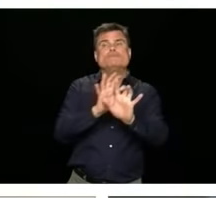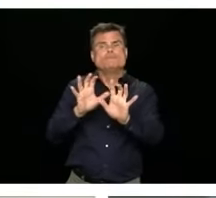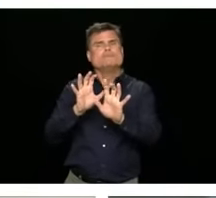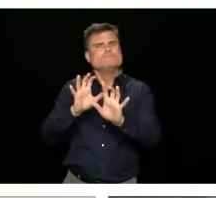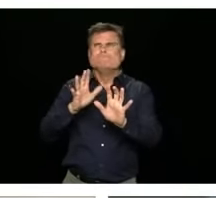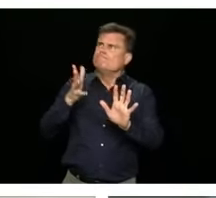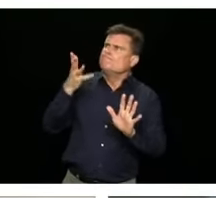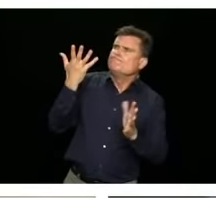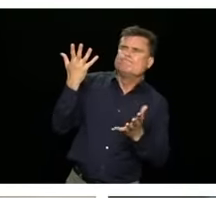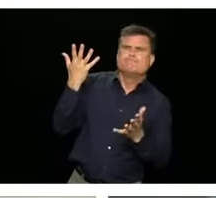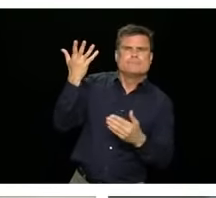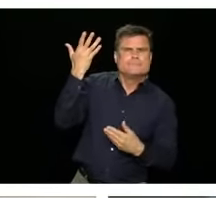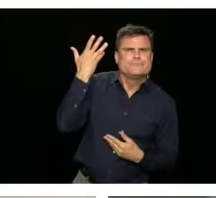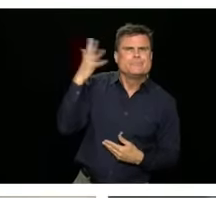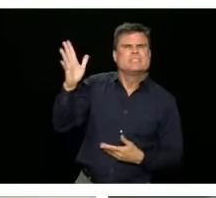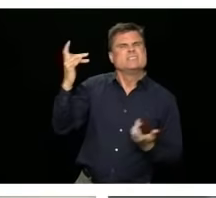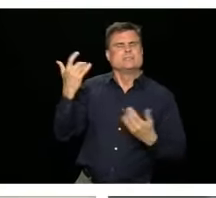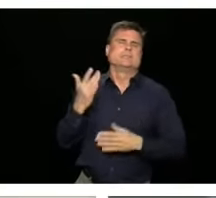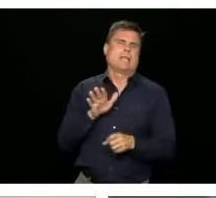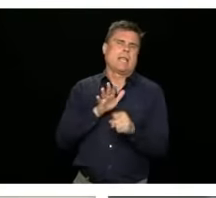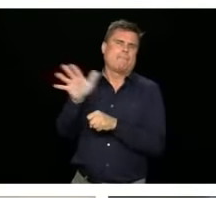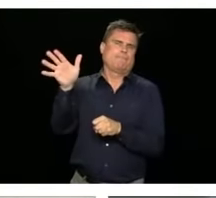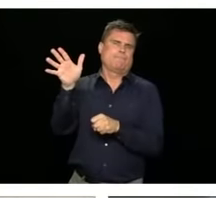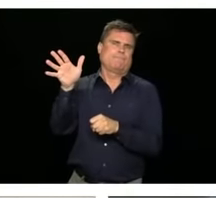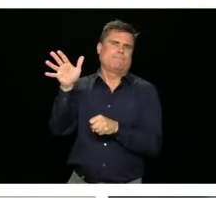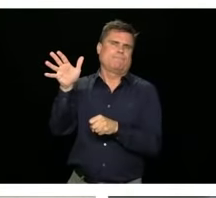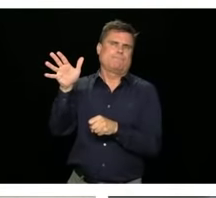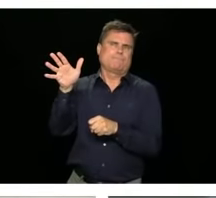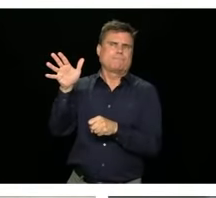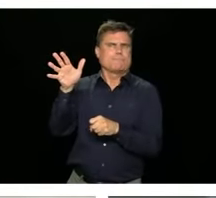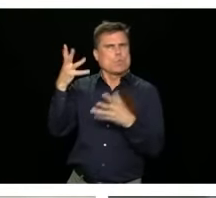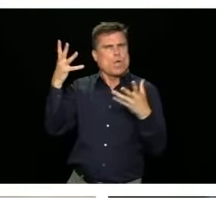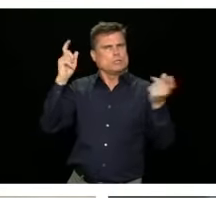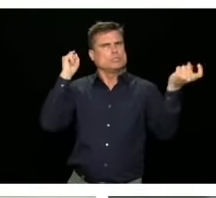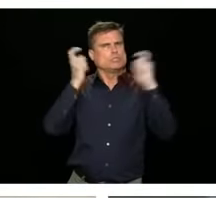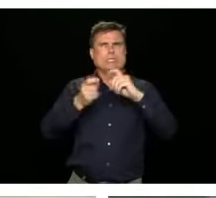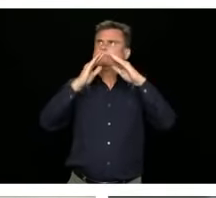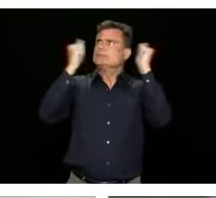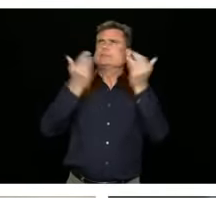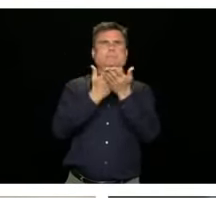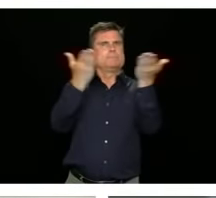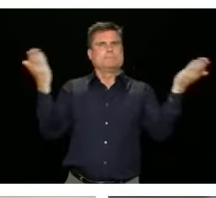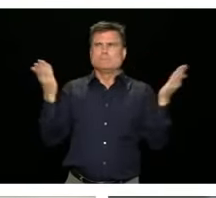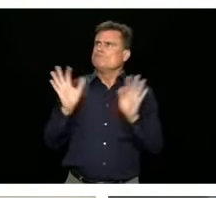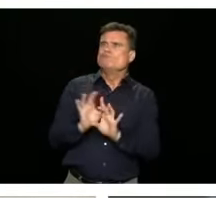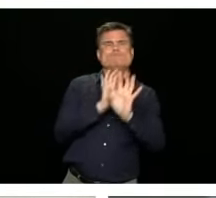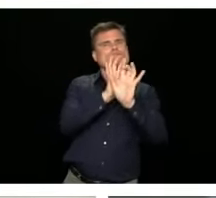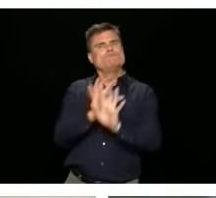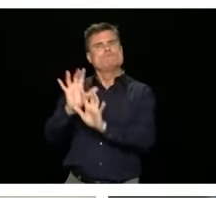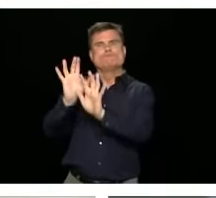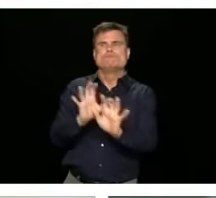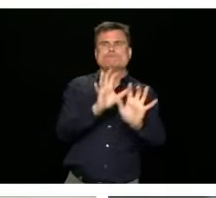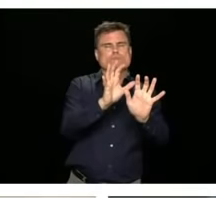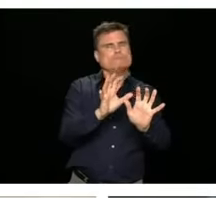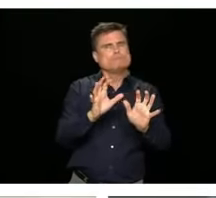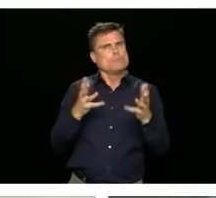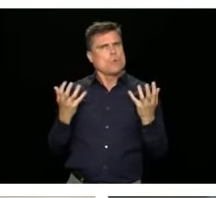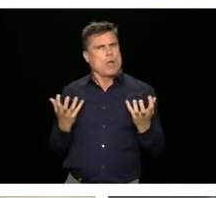both K to 12 at the university level. You know, I think we need to find ways and provide resources